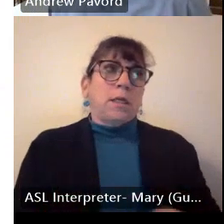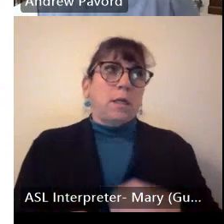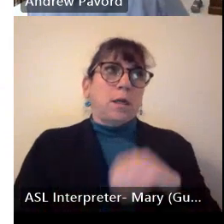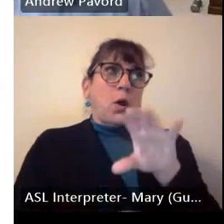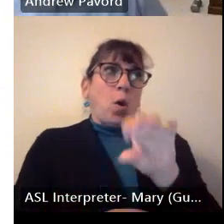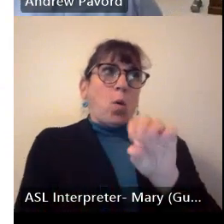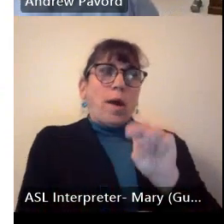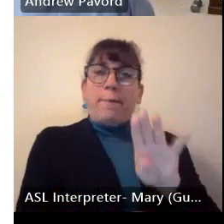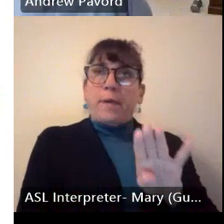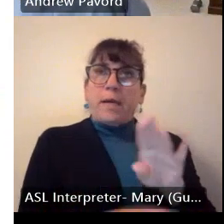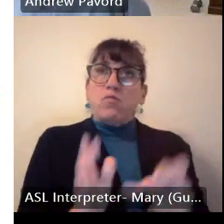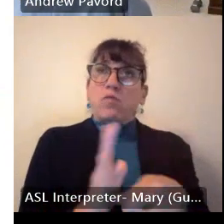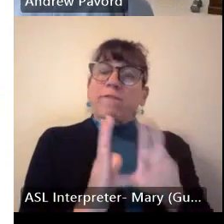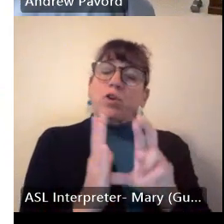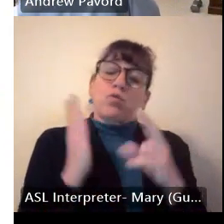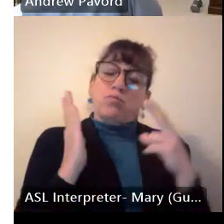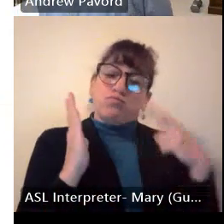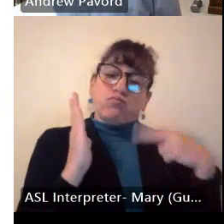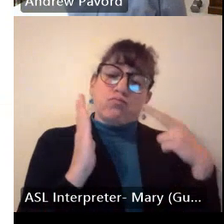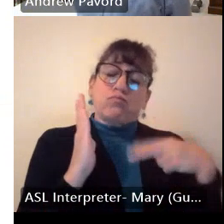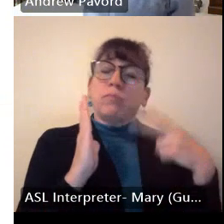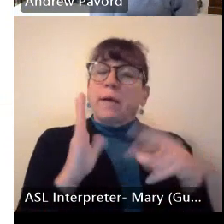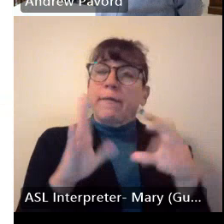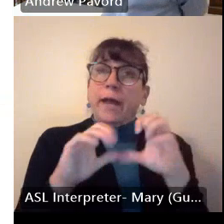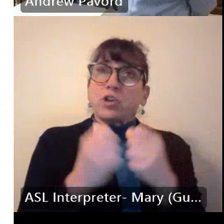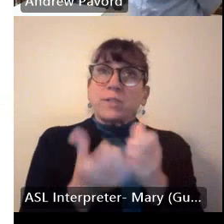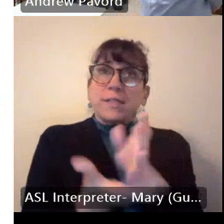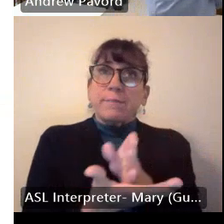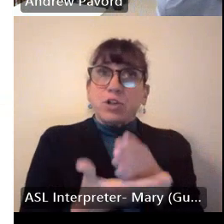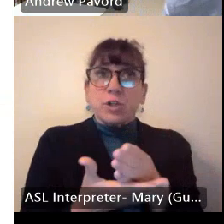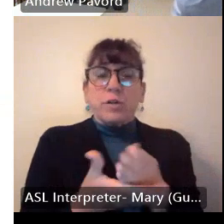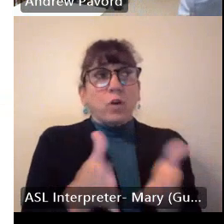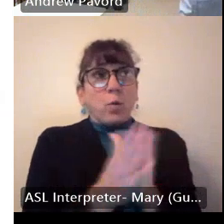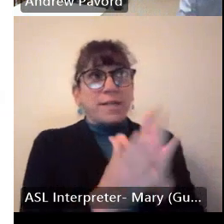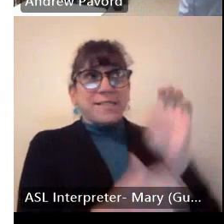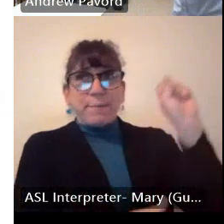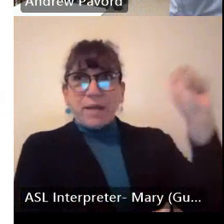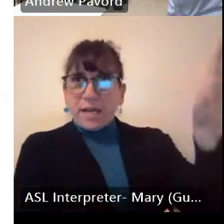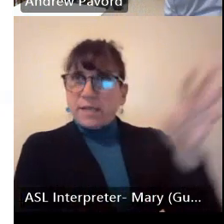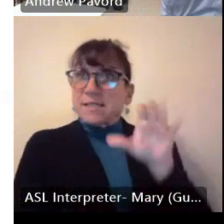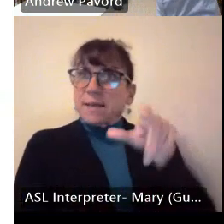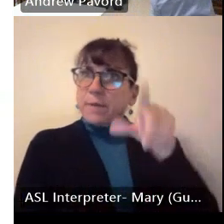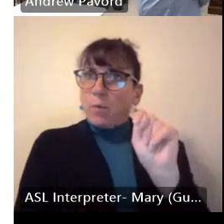OMB has reviewed the agency's budget requests that are submitted in September,